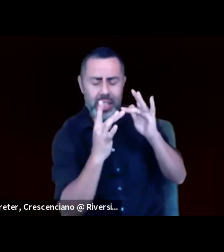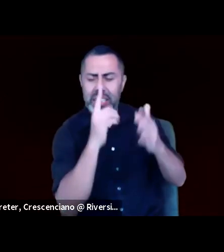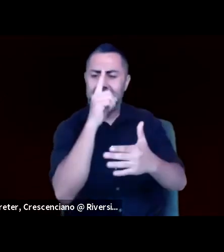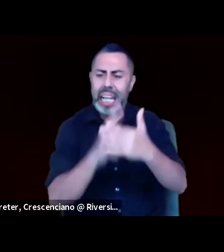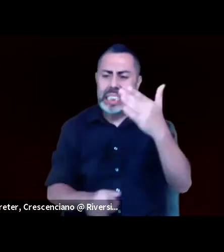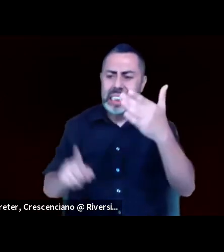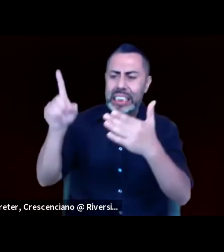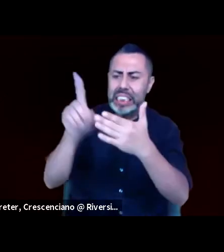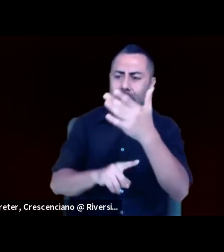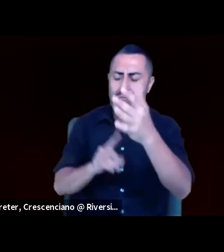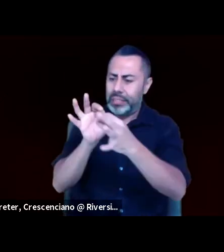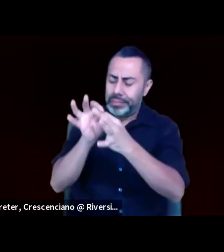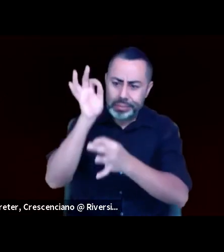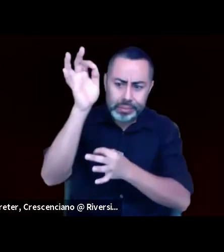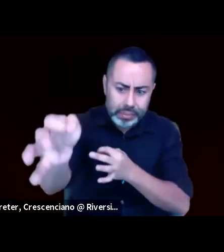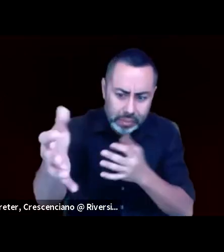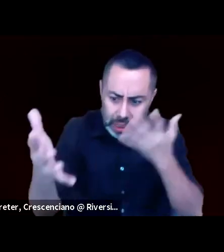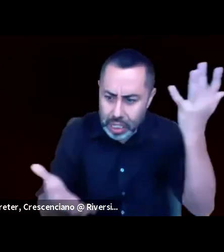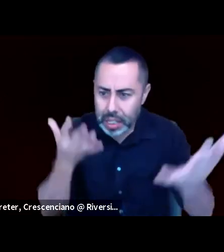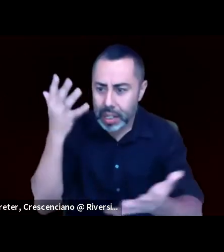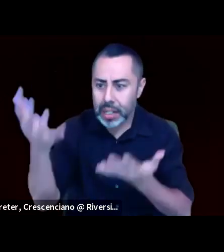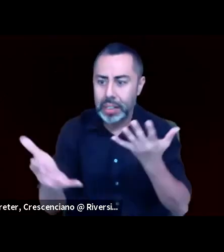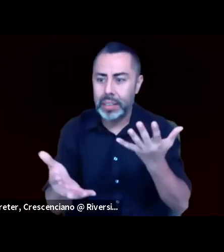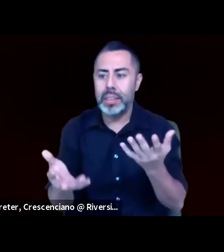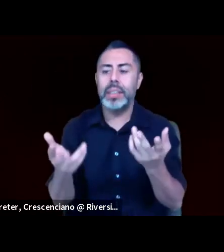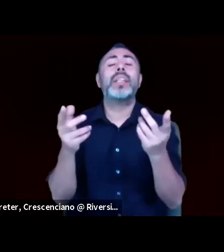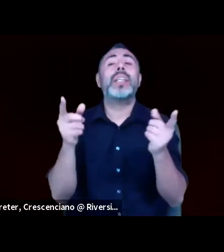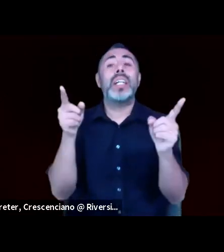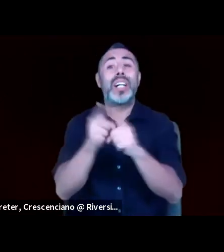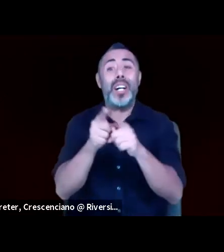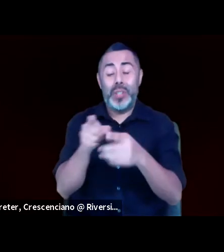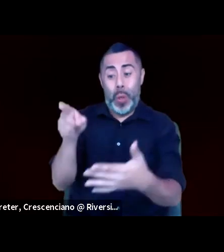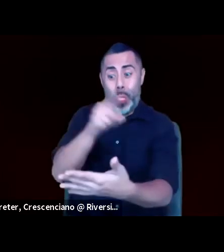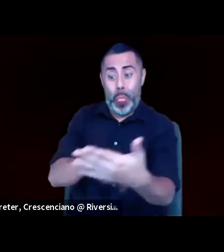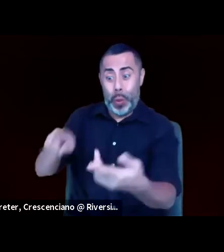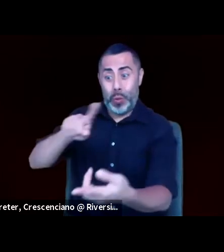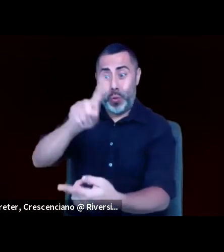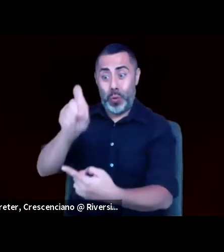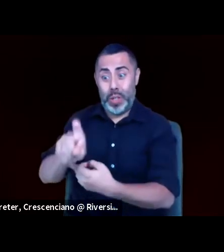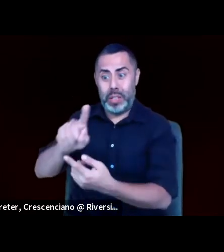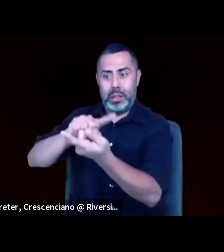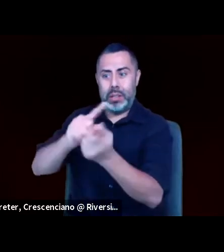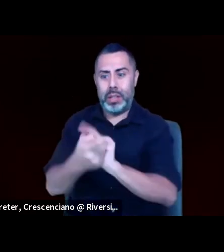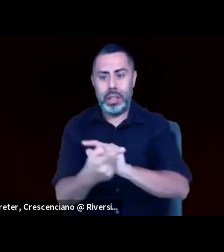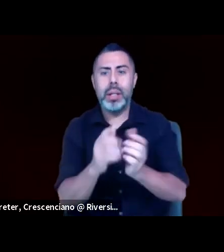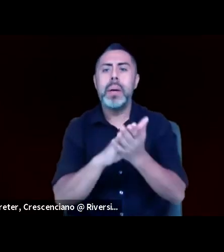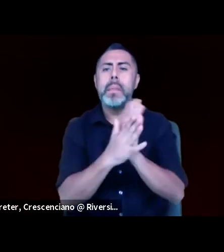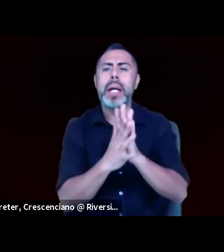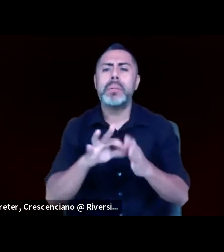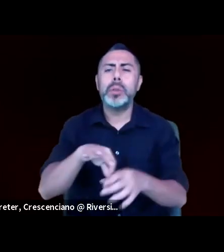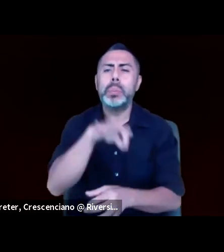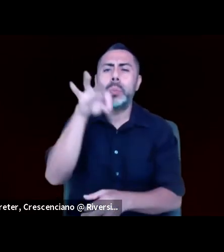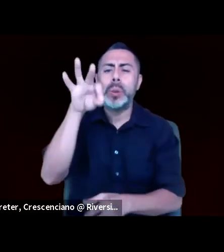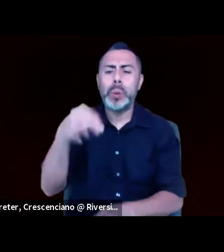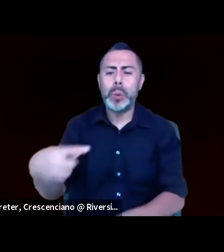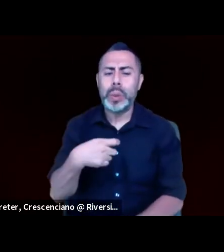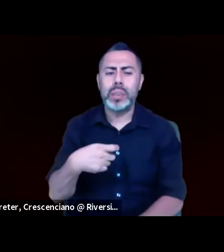quickly transmute to a set of spiritual questions. Why are we doing this in the first place? Is it really